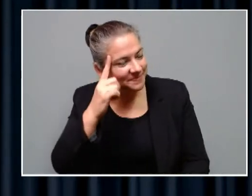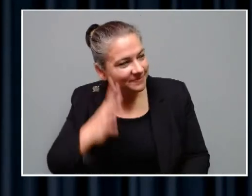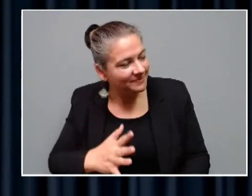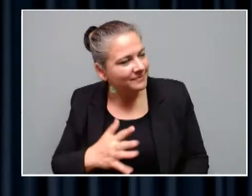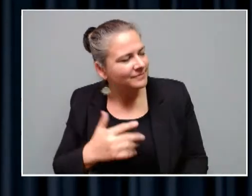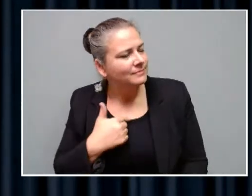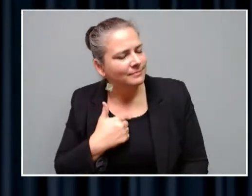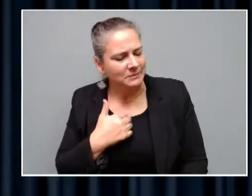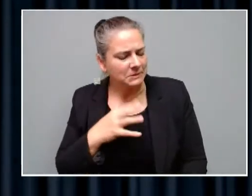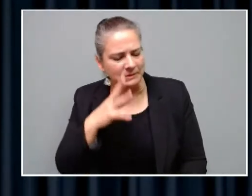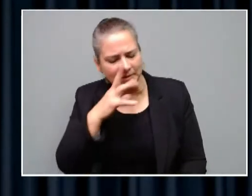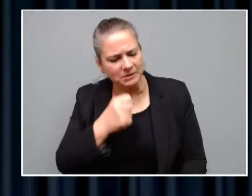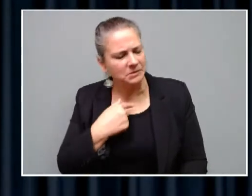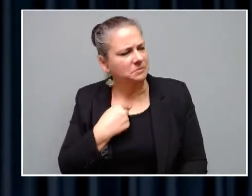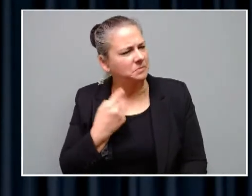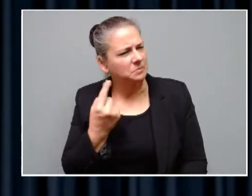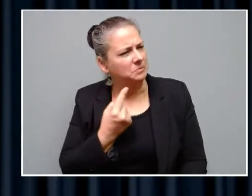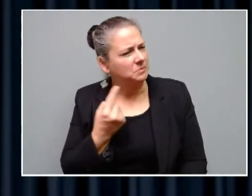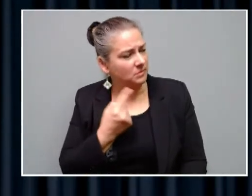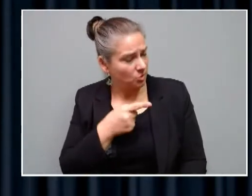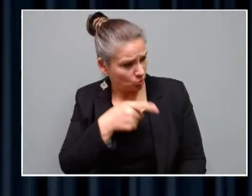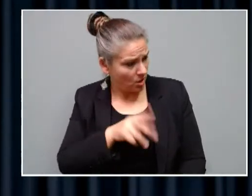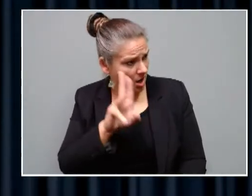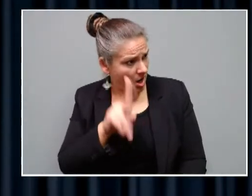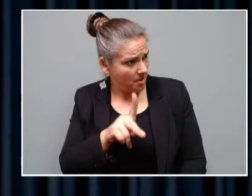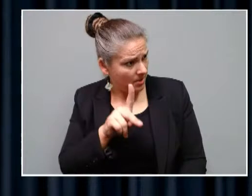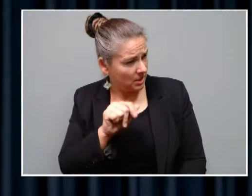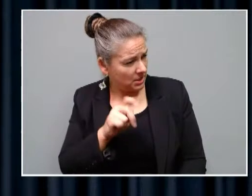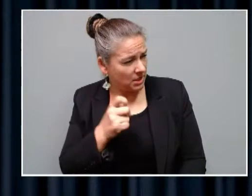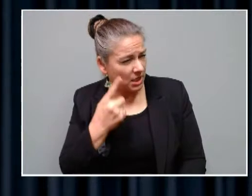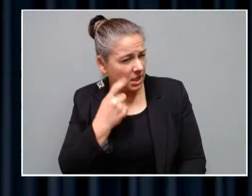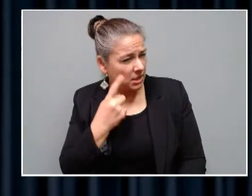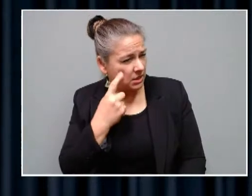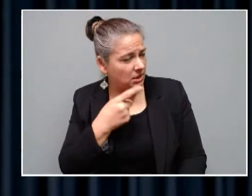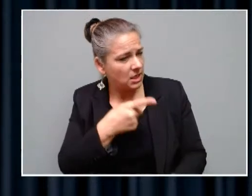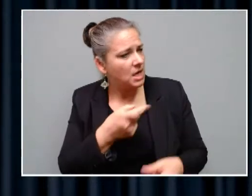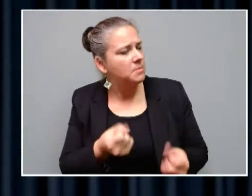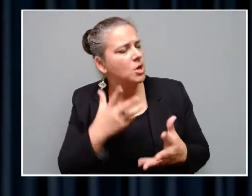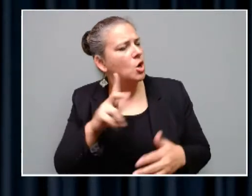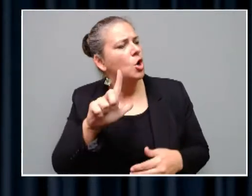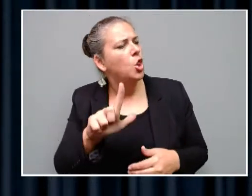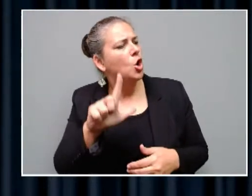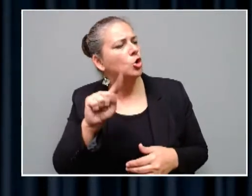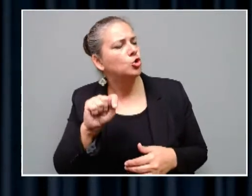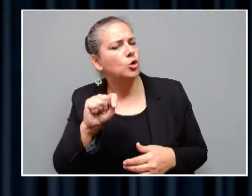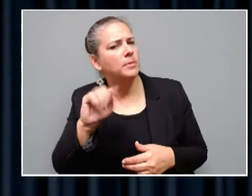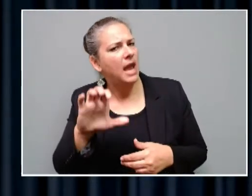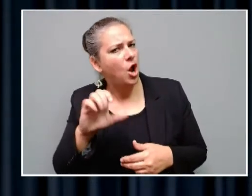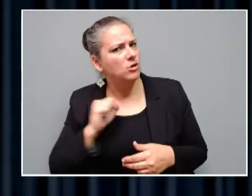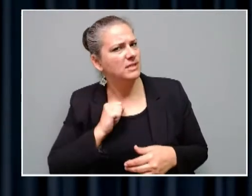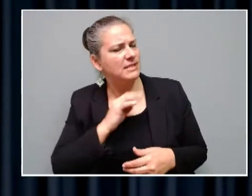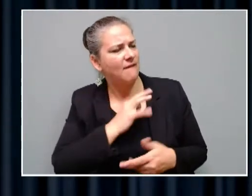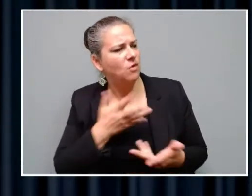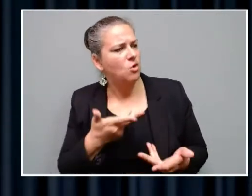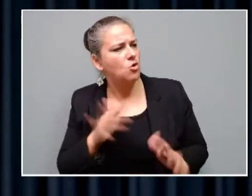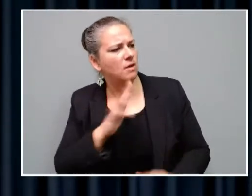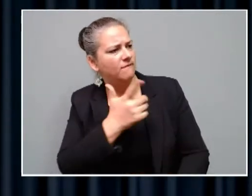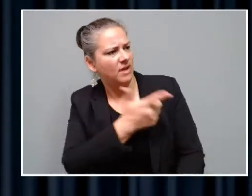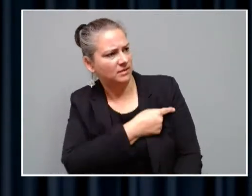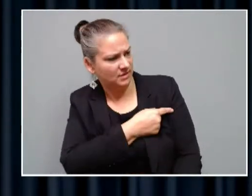I'm wondering if you've done an update lately on the number of long-term care staff that have been vaccinated. And then